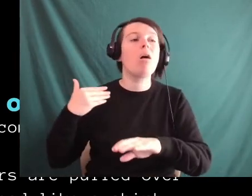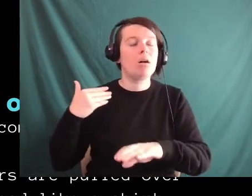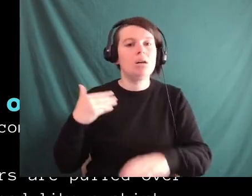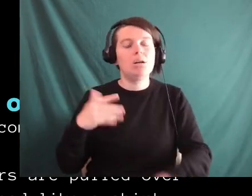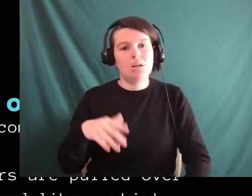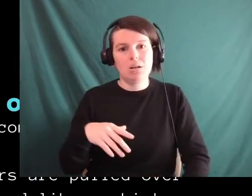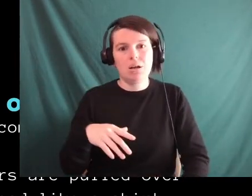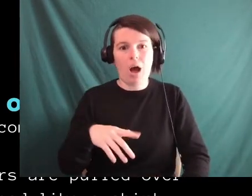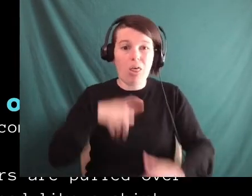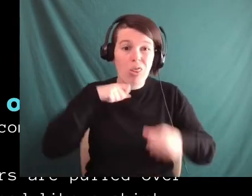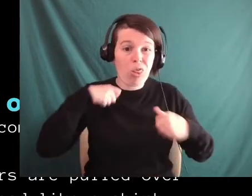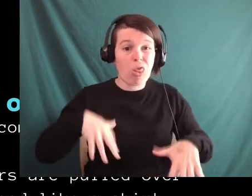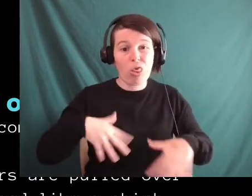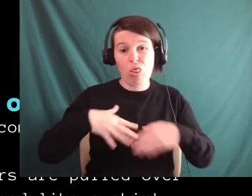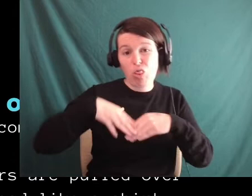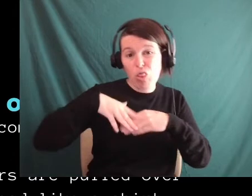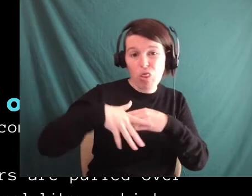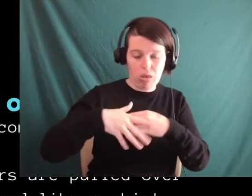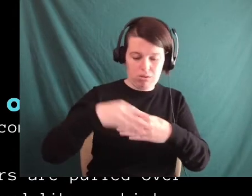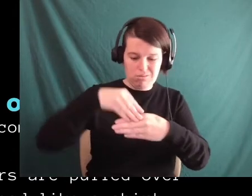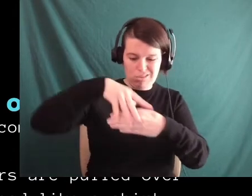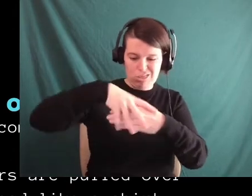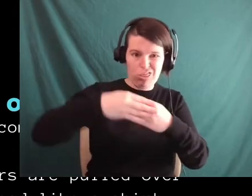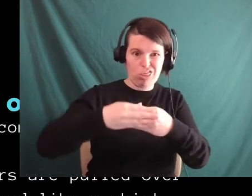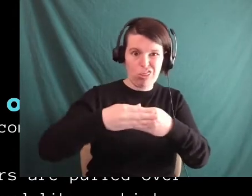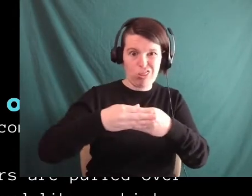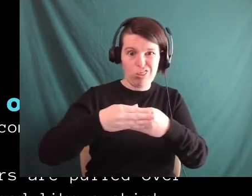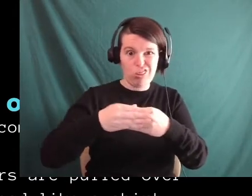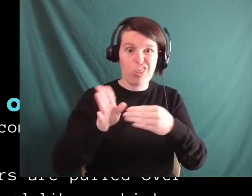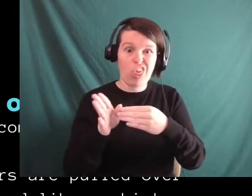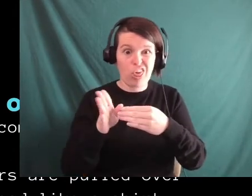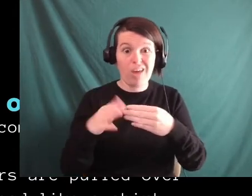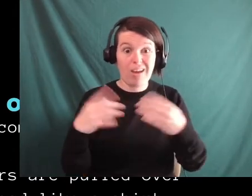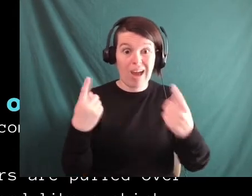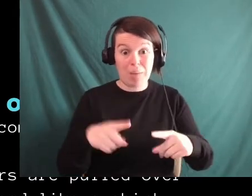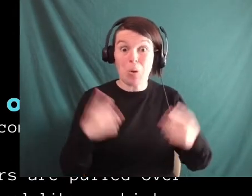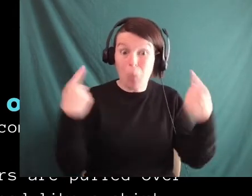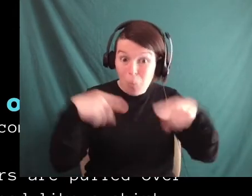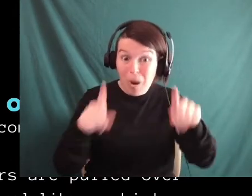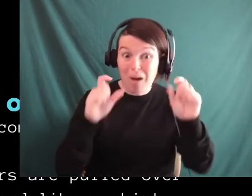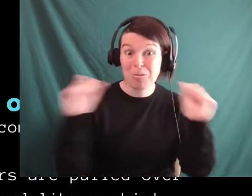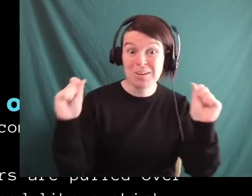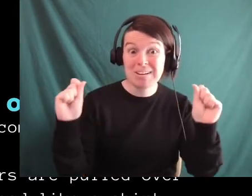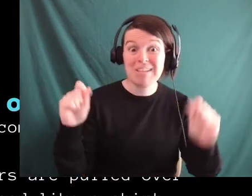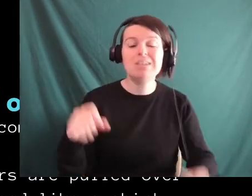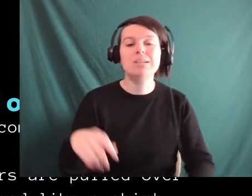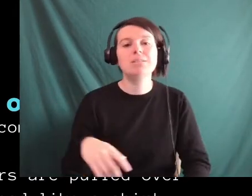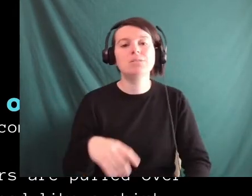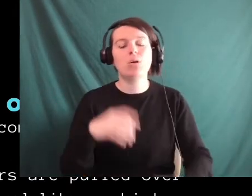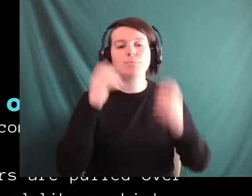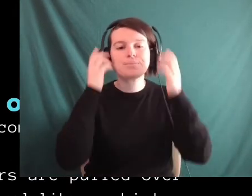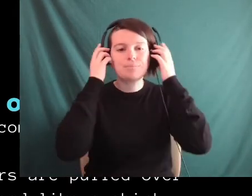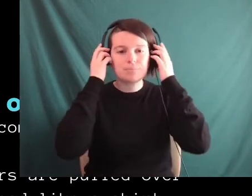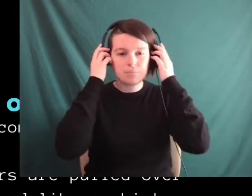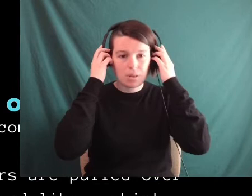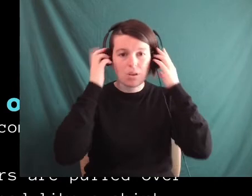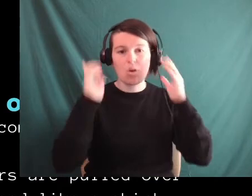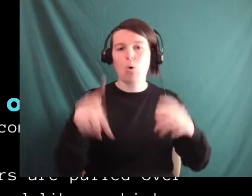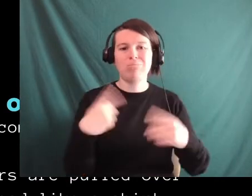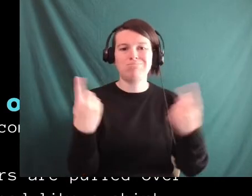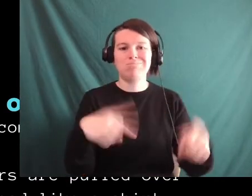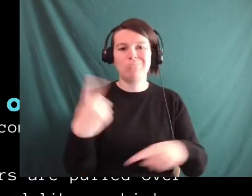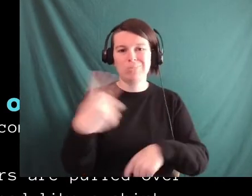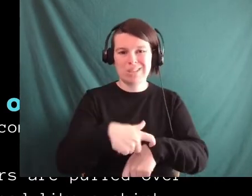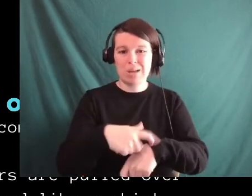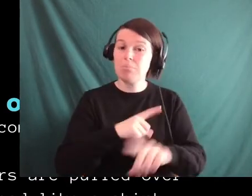particularly sweaty one day, and it did actually come undone while working out, but it's only happened once, but it